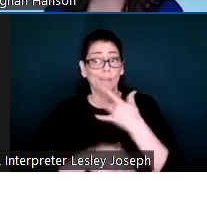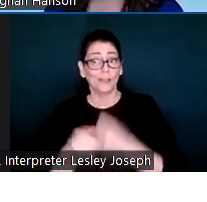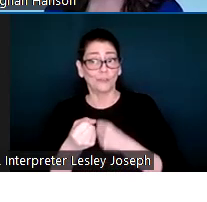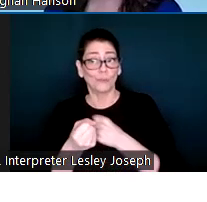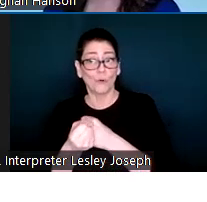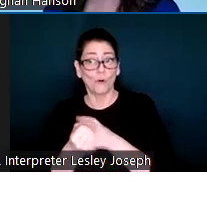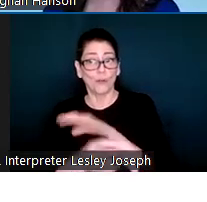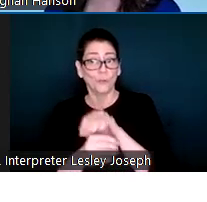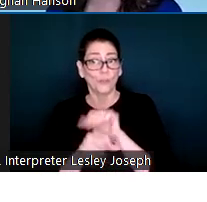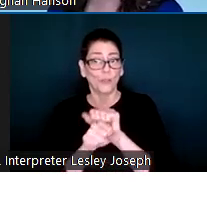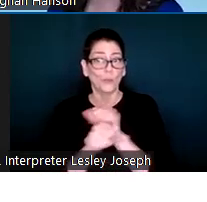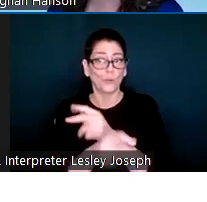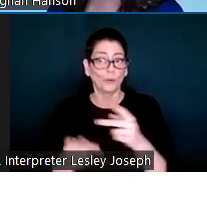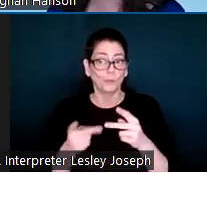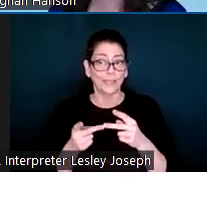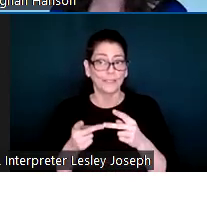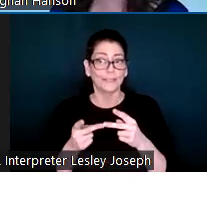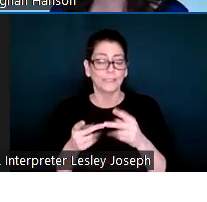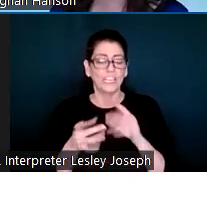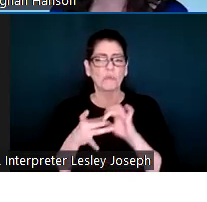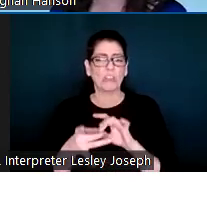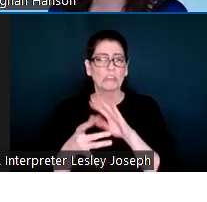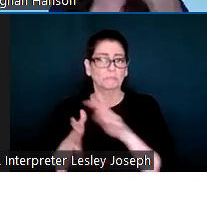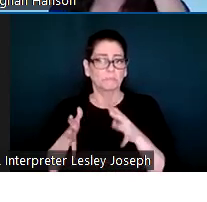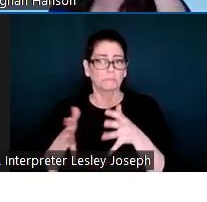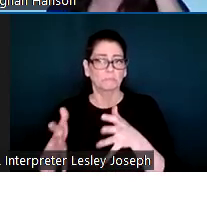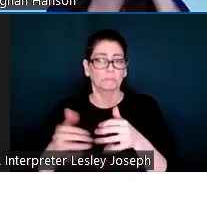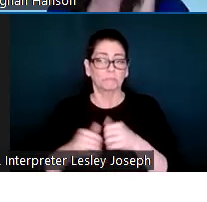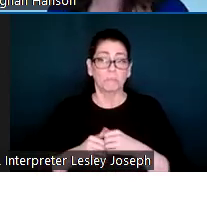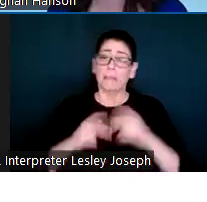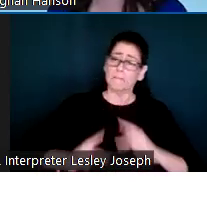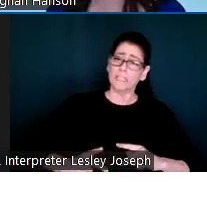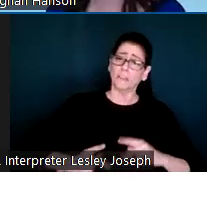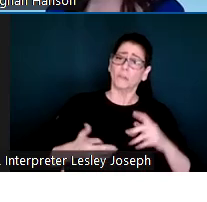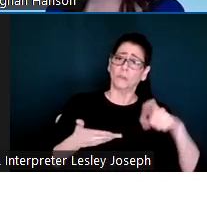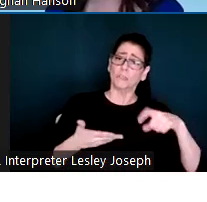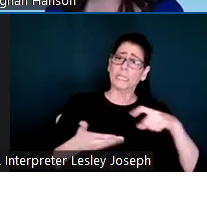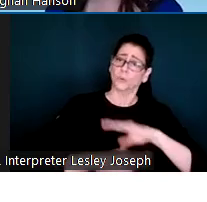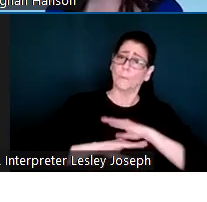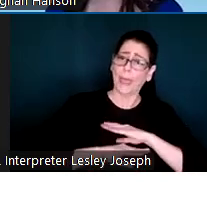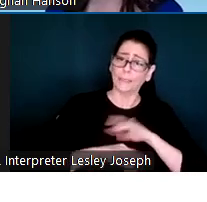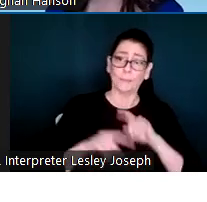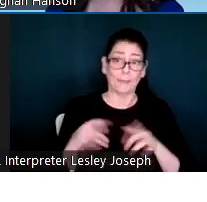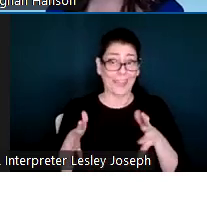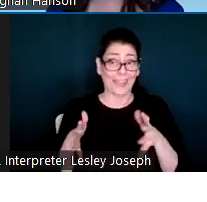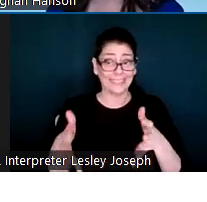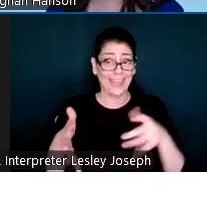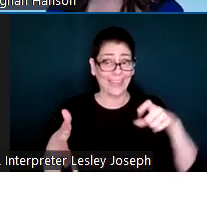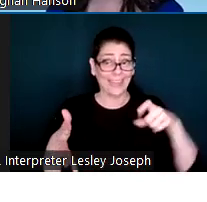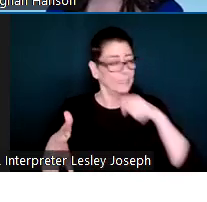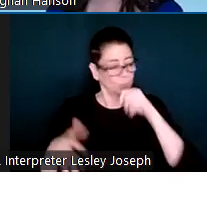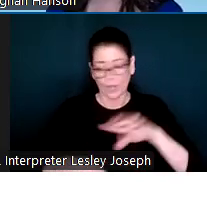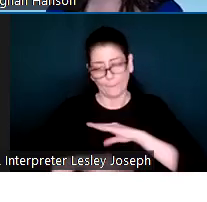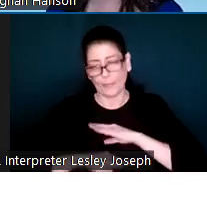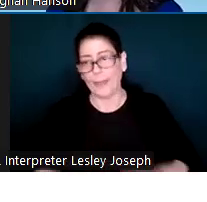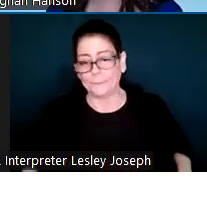workplace from the anxiety standpoint. She had a lot of the physical and needs met, but she didn't feel her needs were being